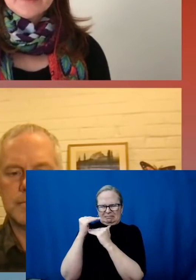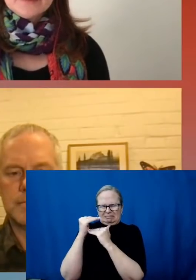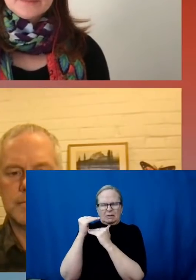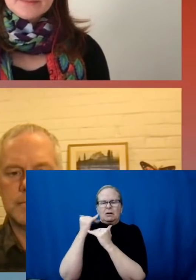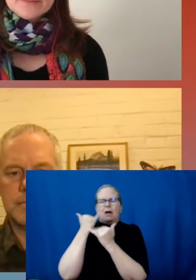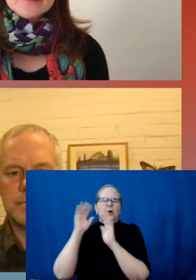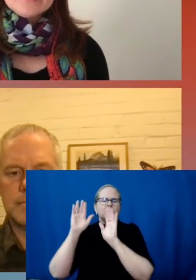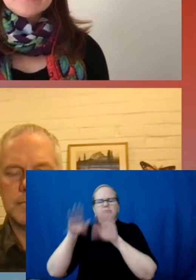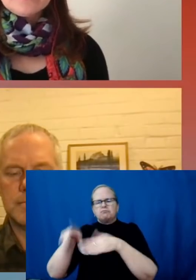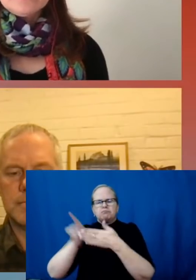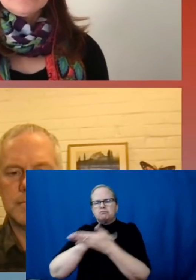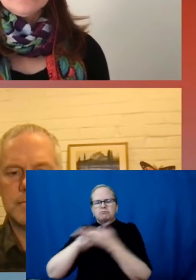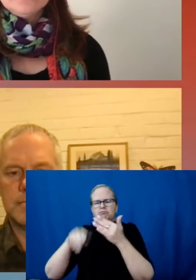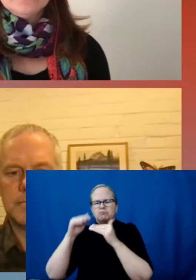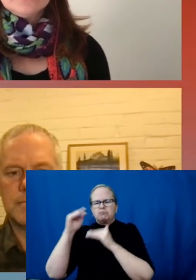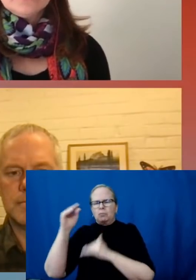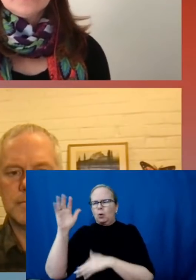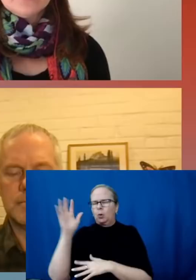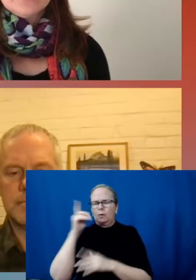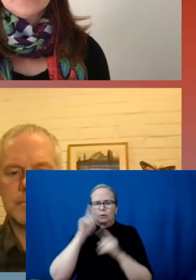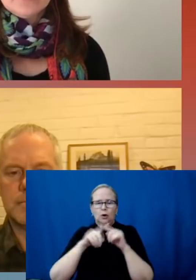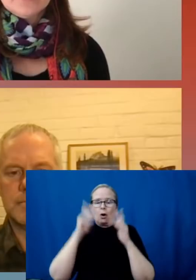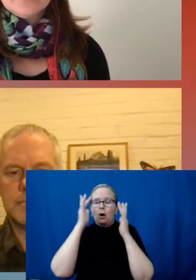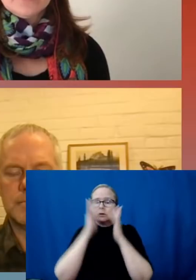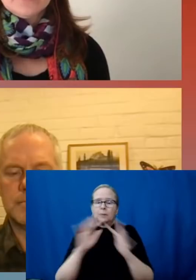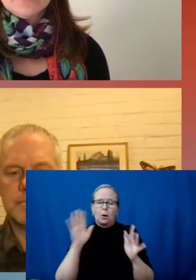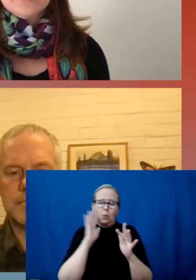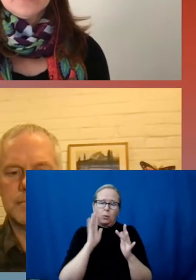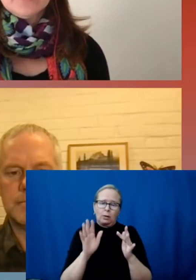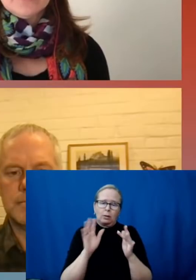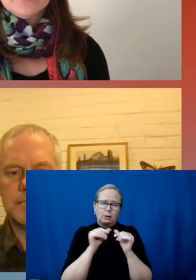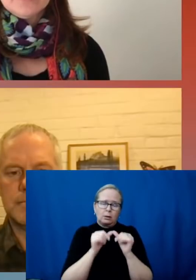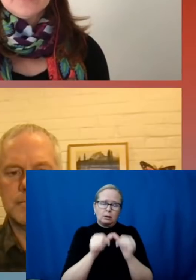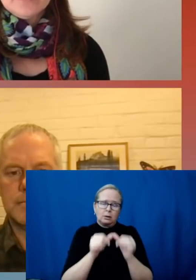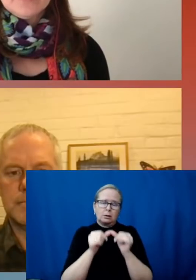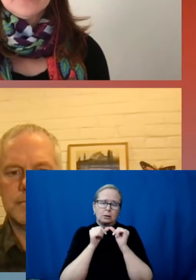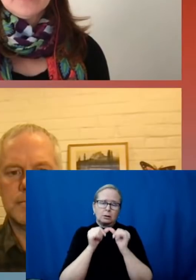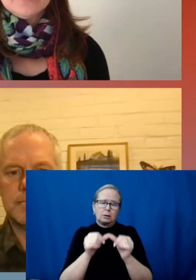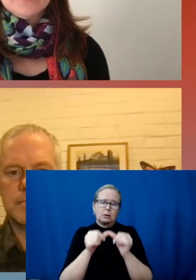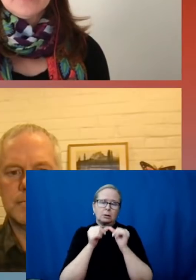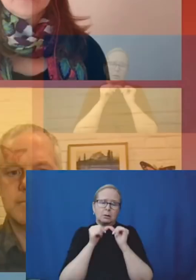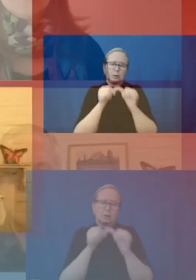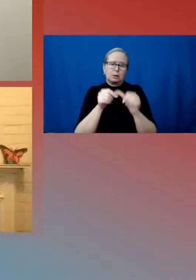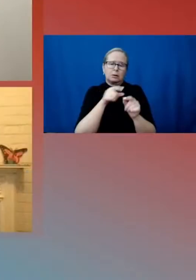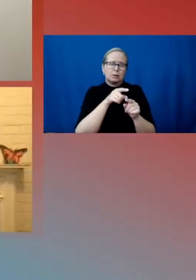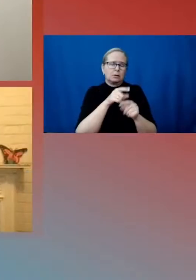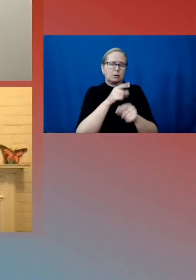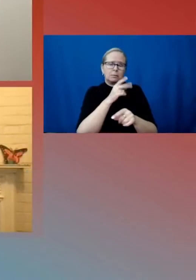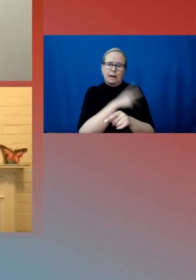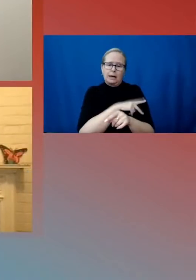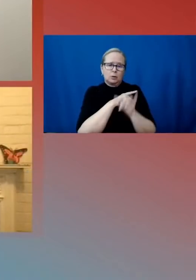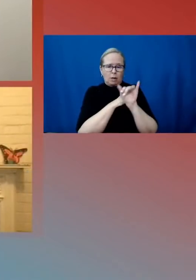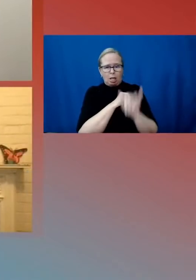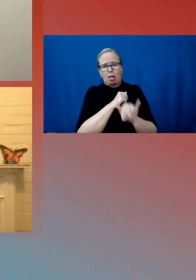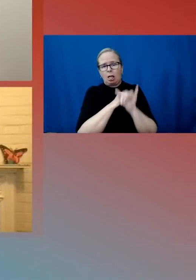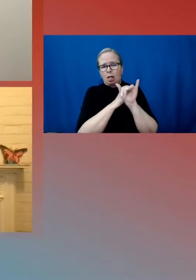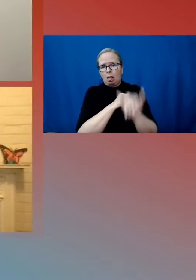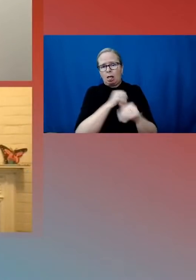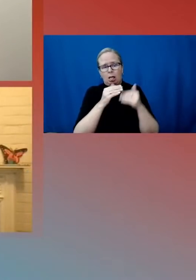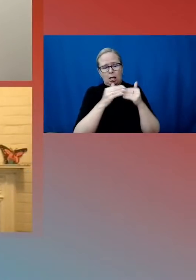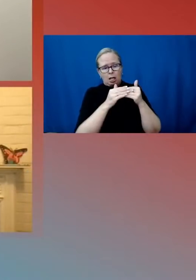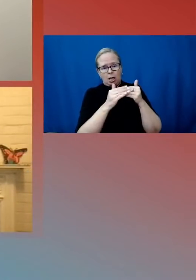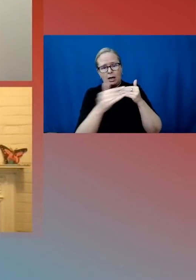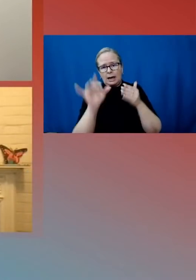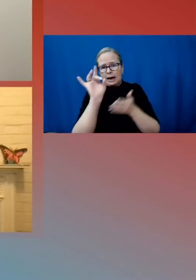going to prolong the hospitalizations and that plateau for longer. That will have longer effects